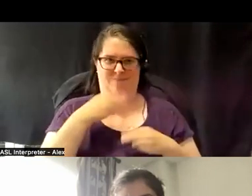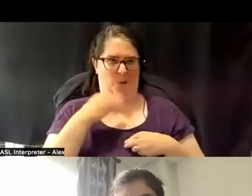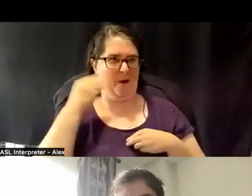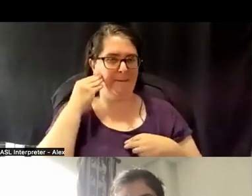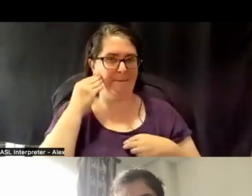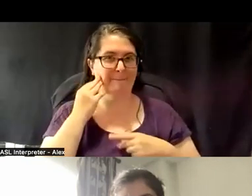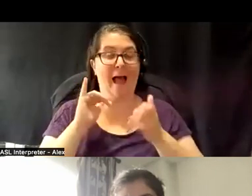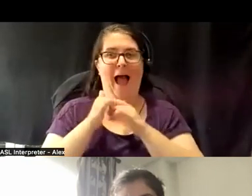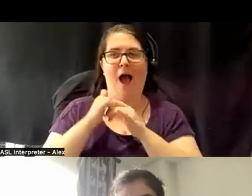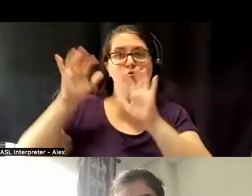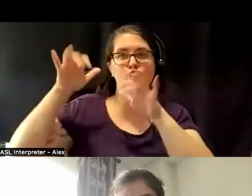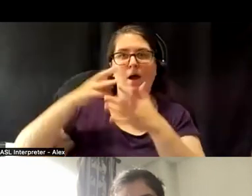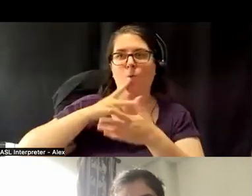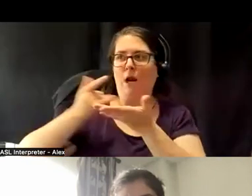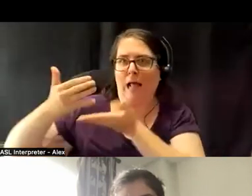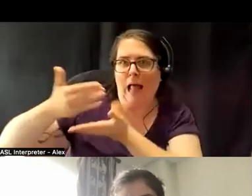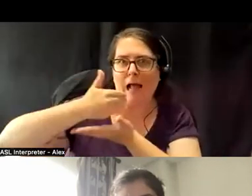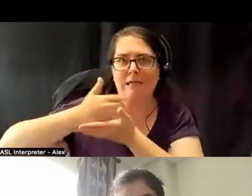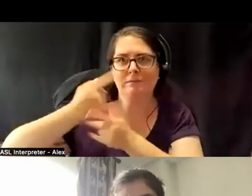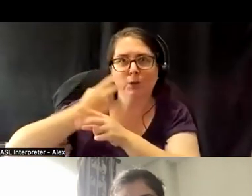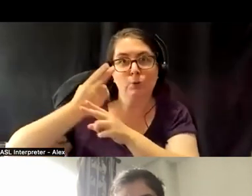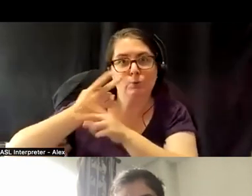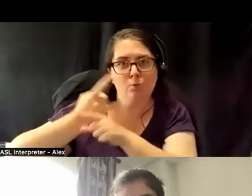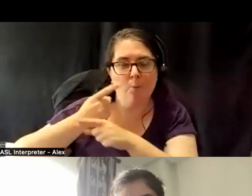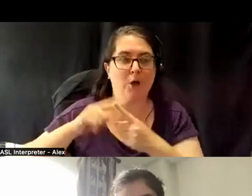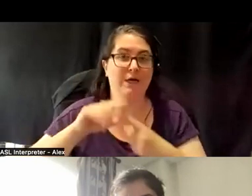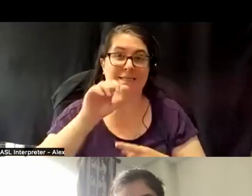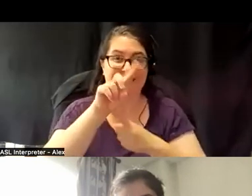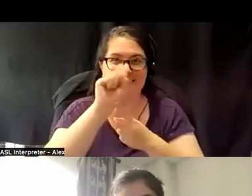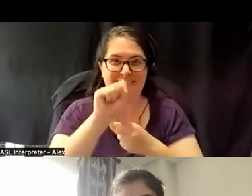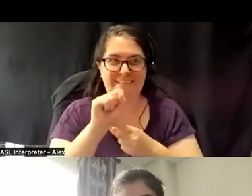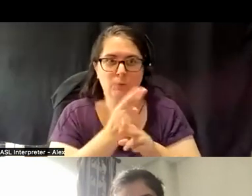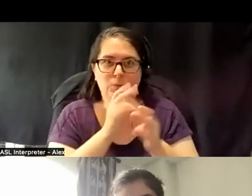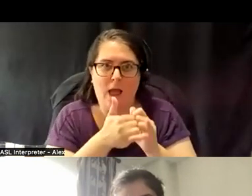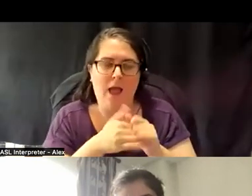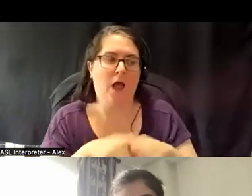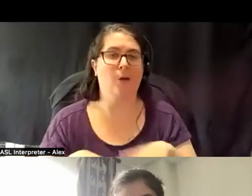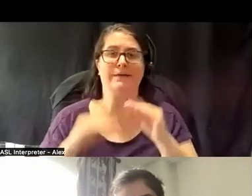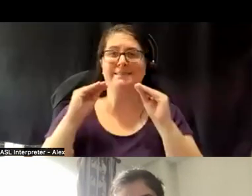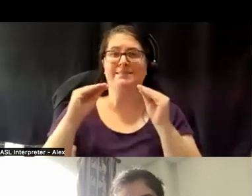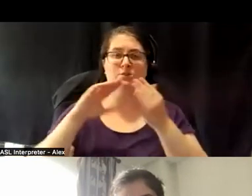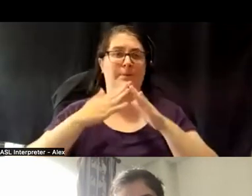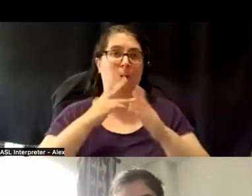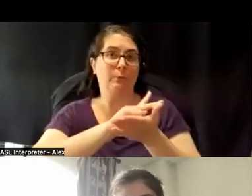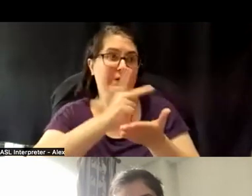collect rainwater, how to collect seeds. Seeds are life. Teaching people about community